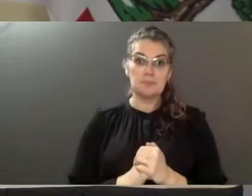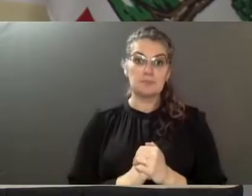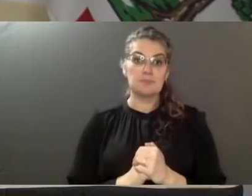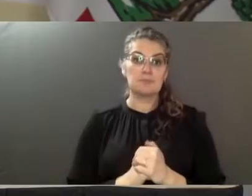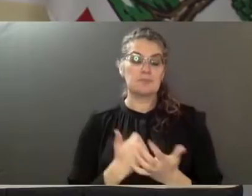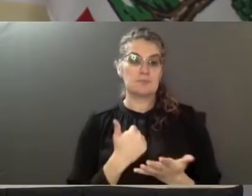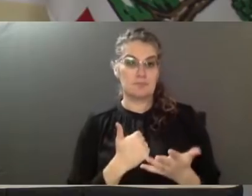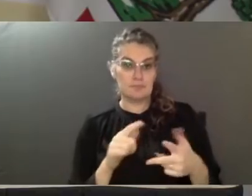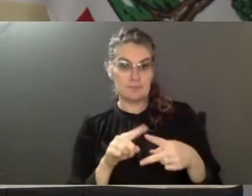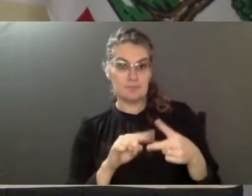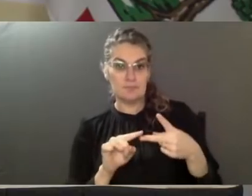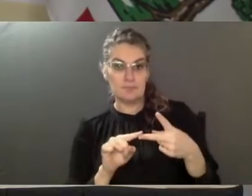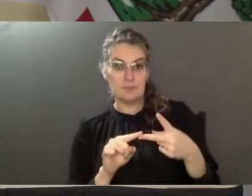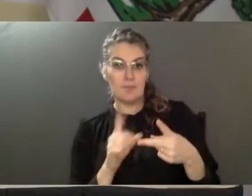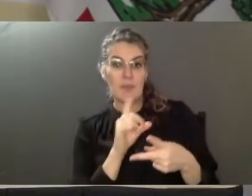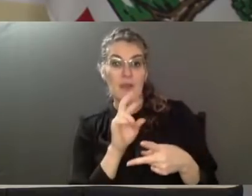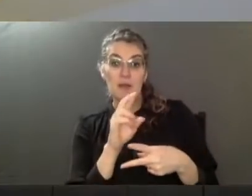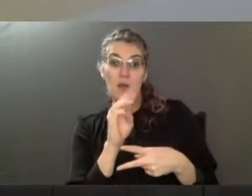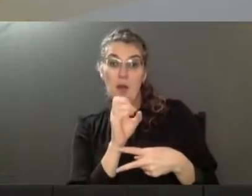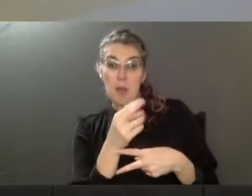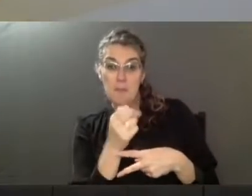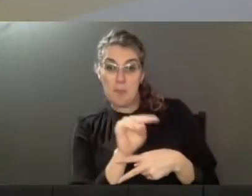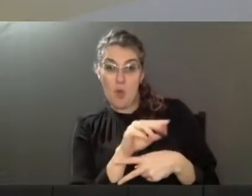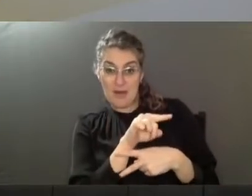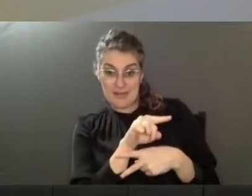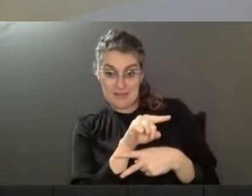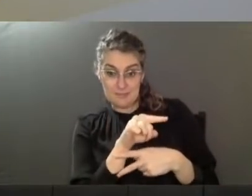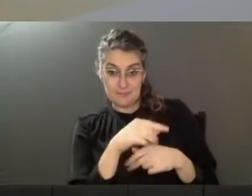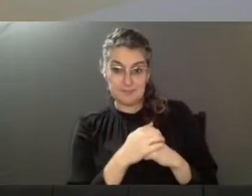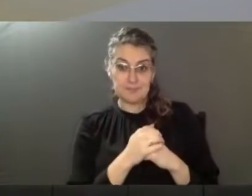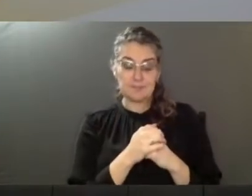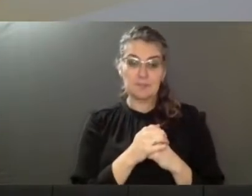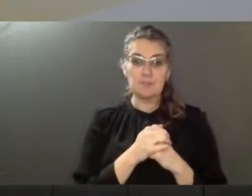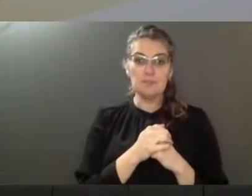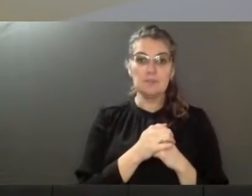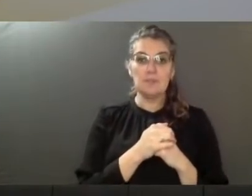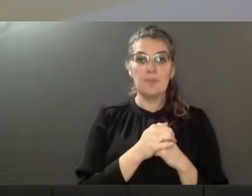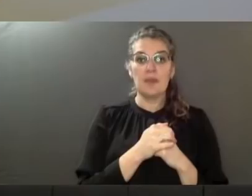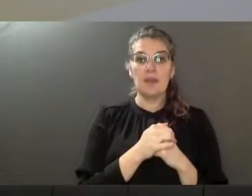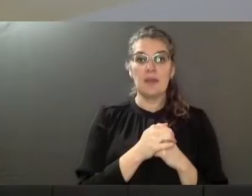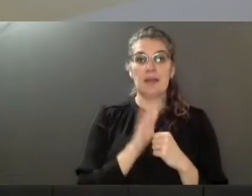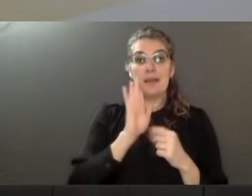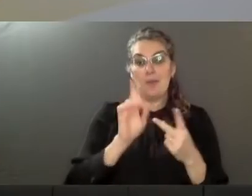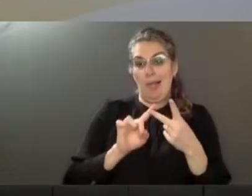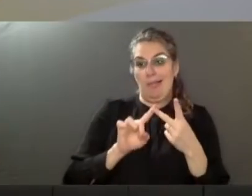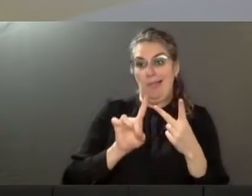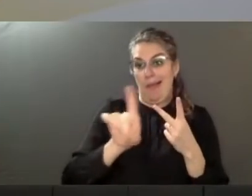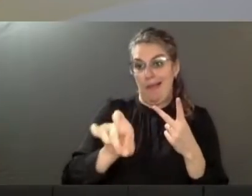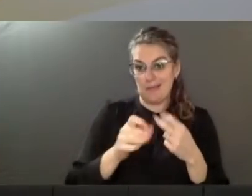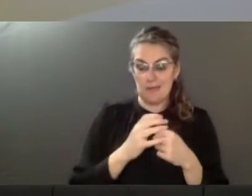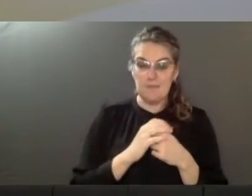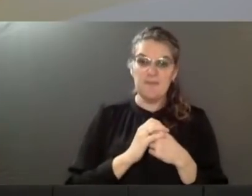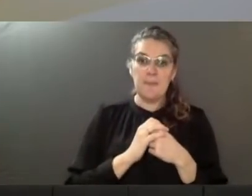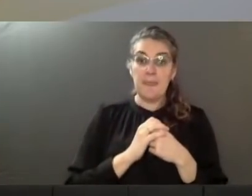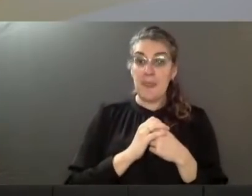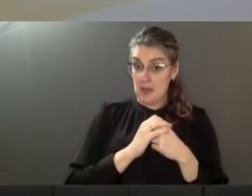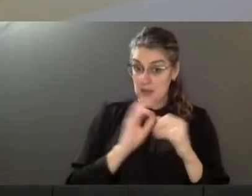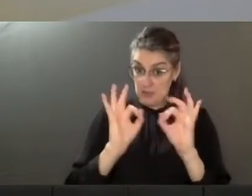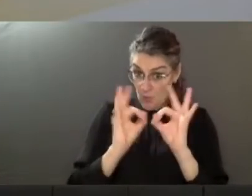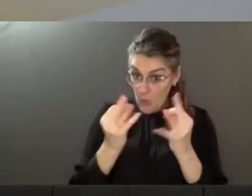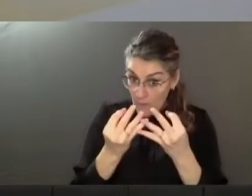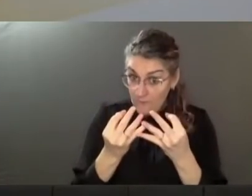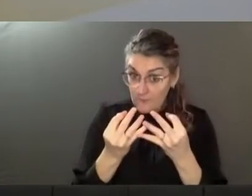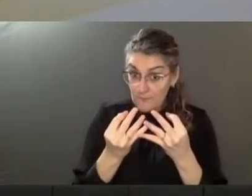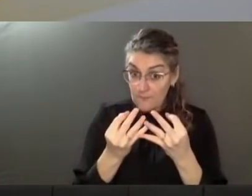sorry, I'll just go back to Dr. Morrison quickly then, just to be crystal clear before I go on to my question too, that family members are able, if they're not